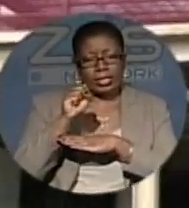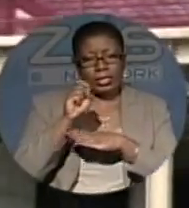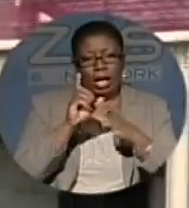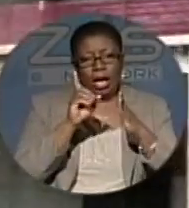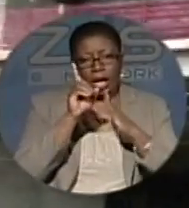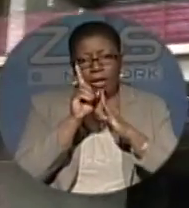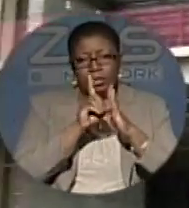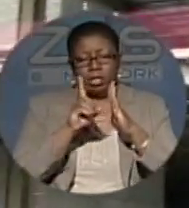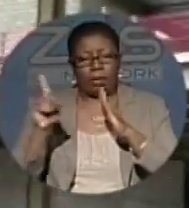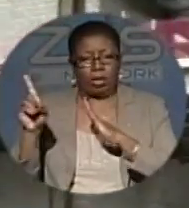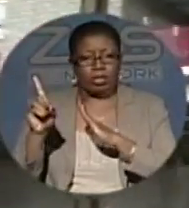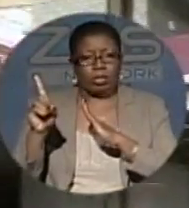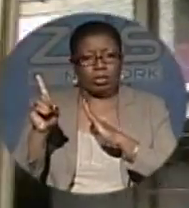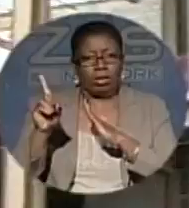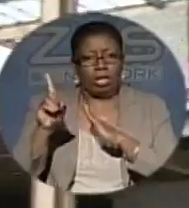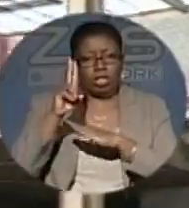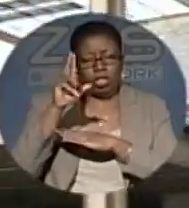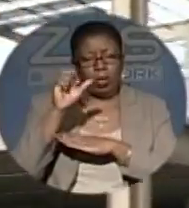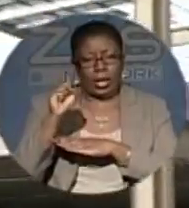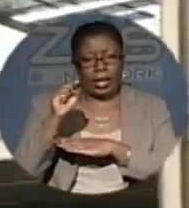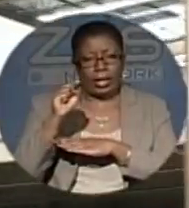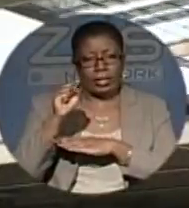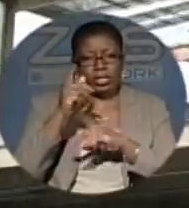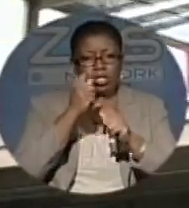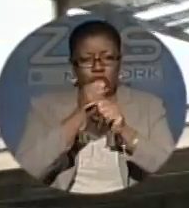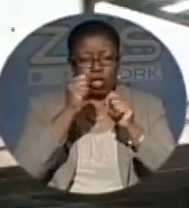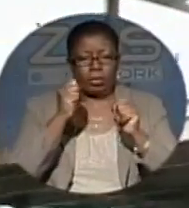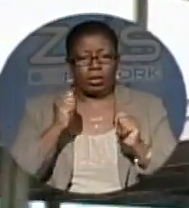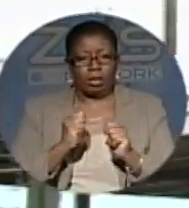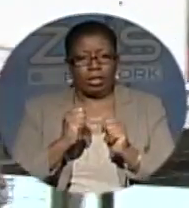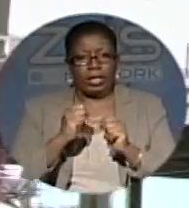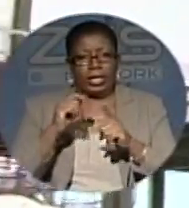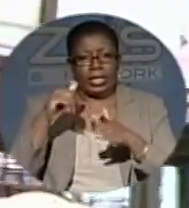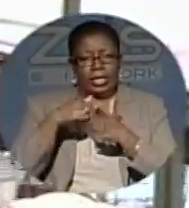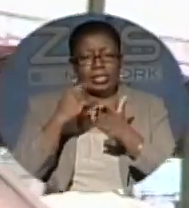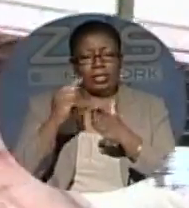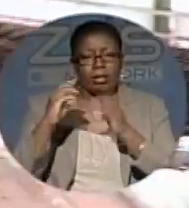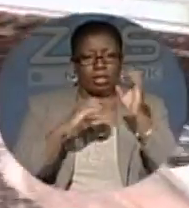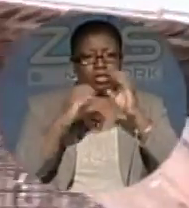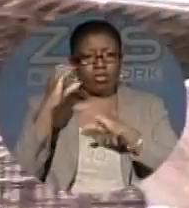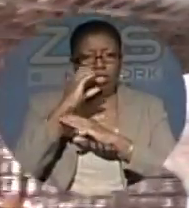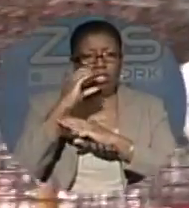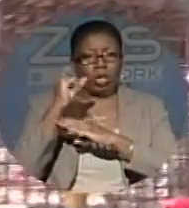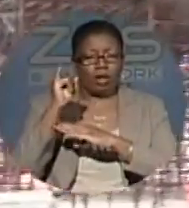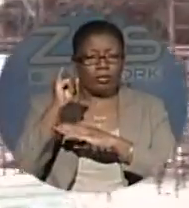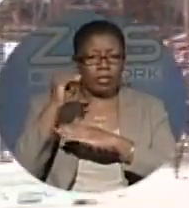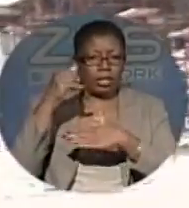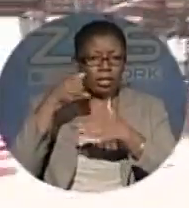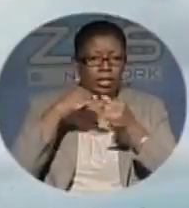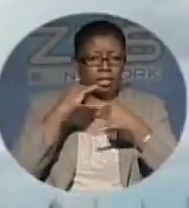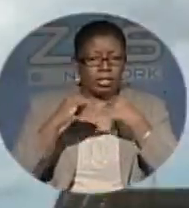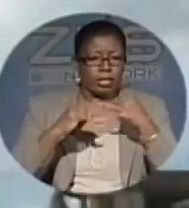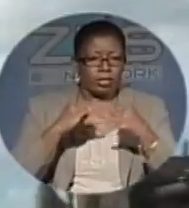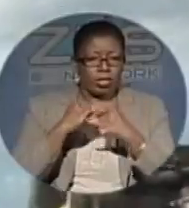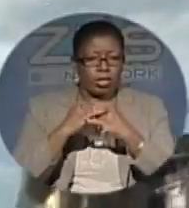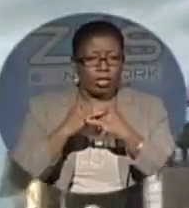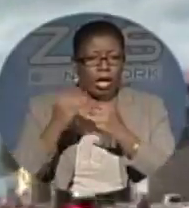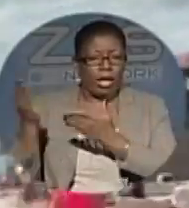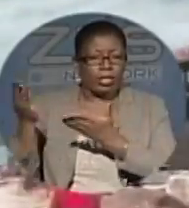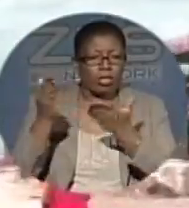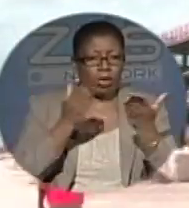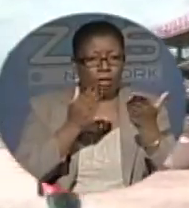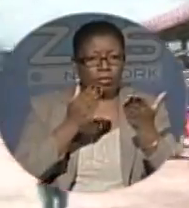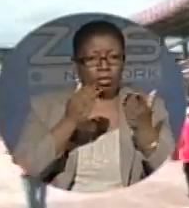U.S. arrivals terminal, all that remains is the construction of a new domestic international departures and arrivals